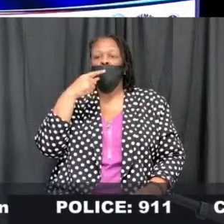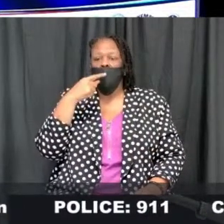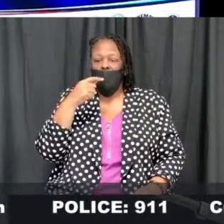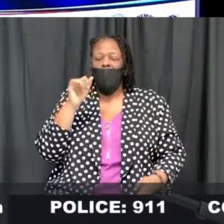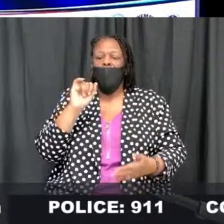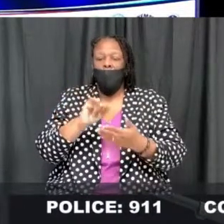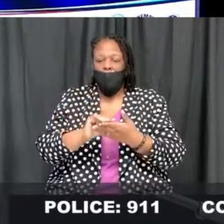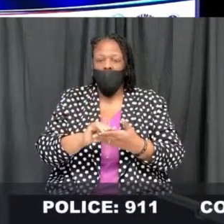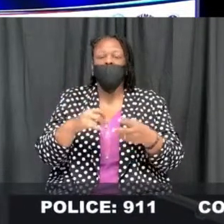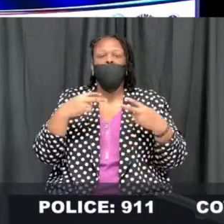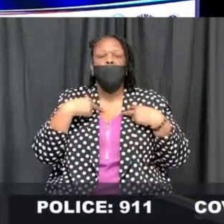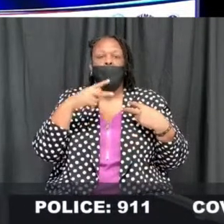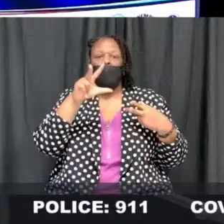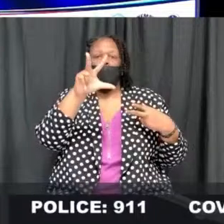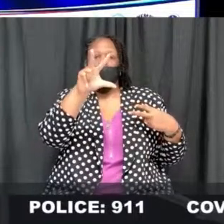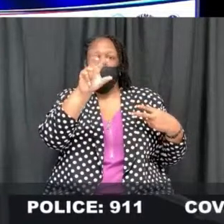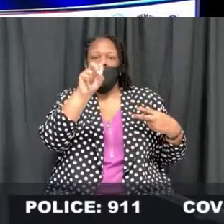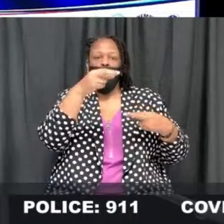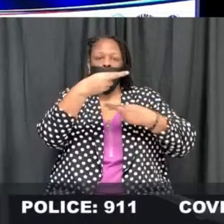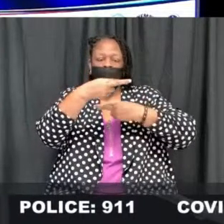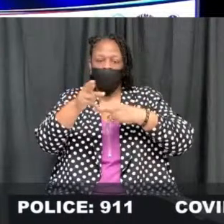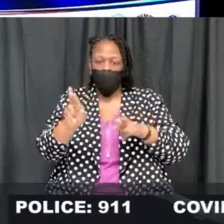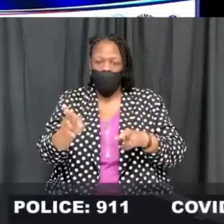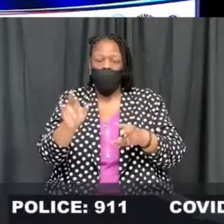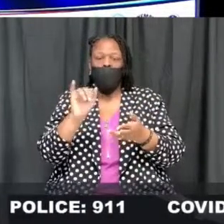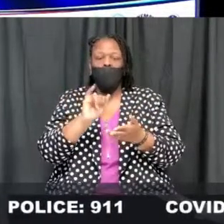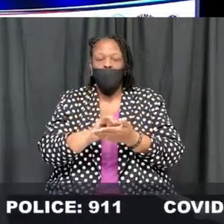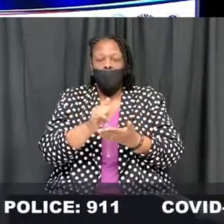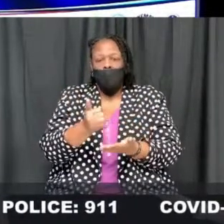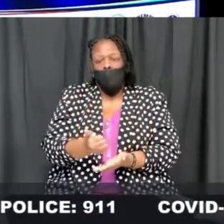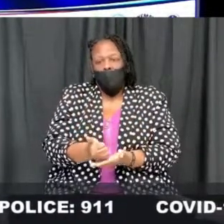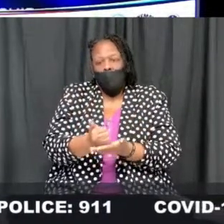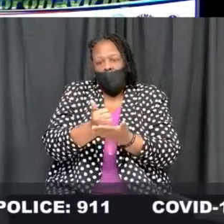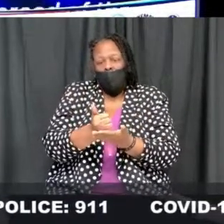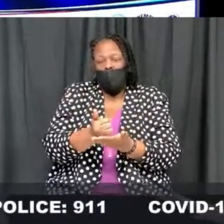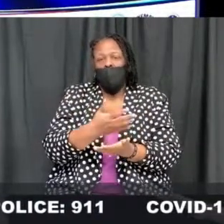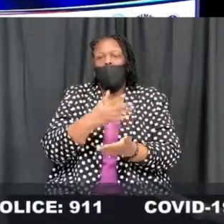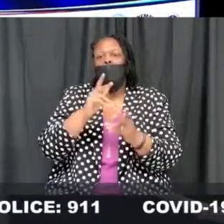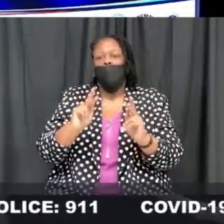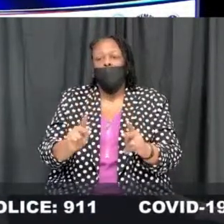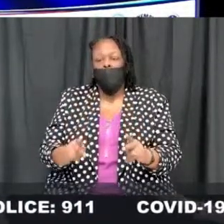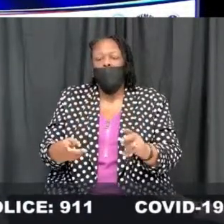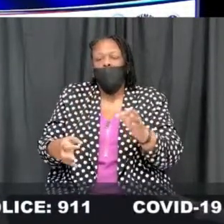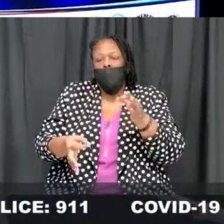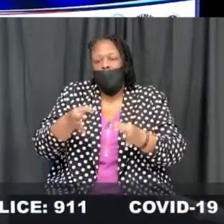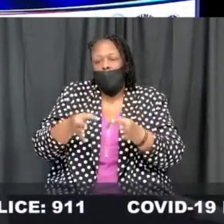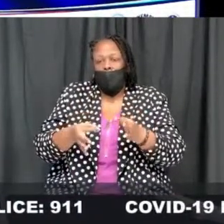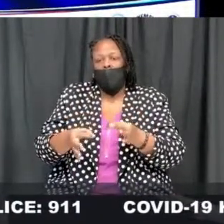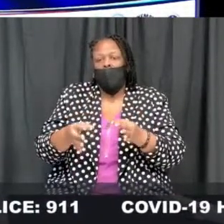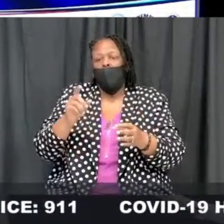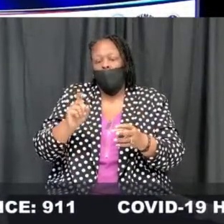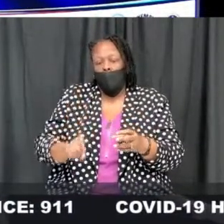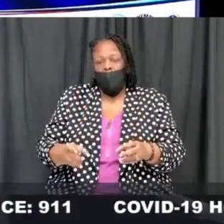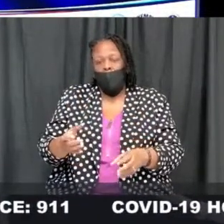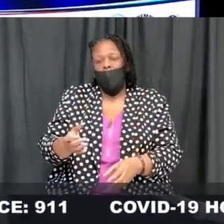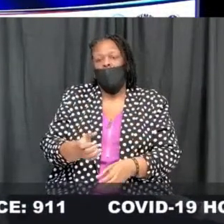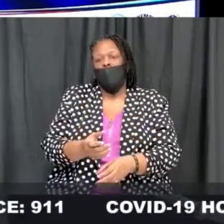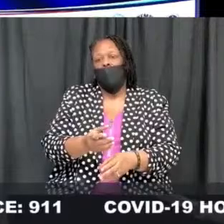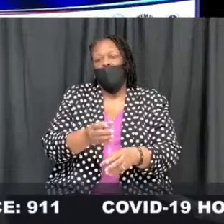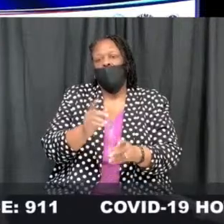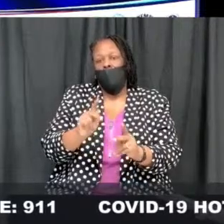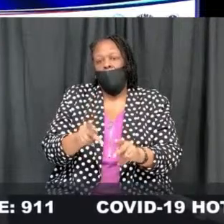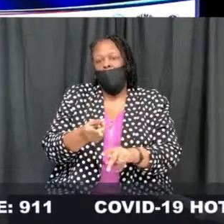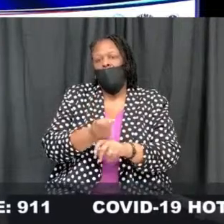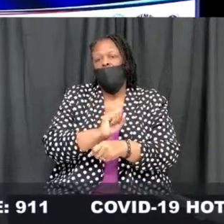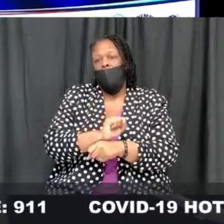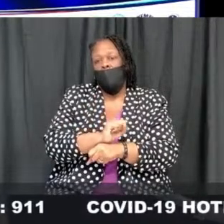stated that they have 30 rooms they will make available to support this activity. Also, the Koi Resort has indicated they